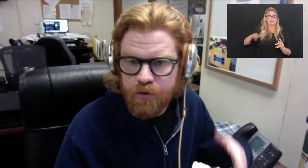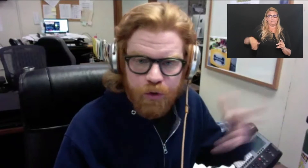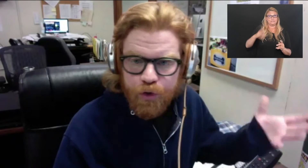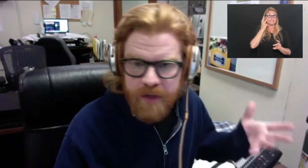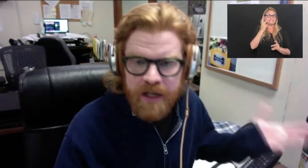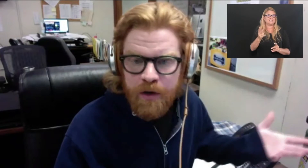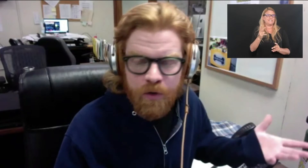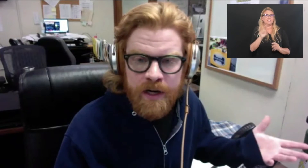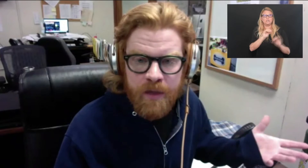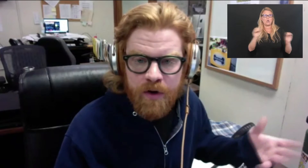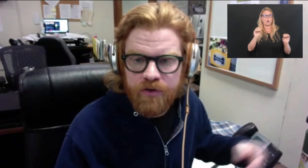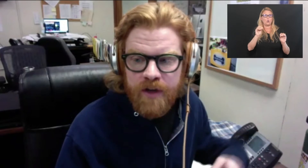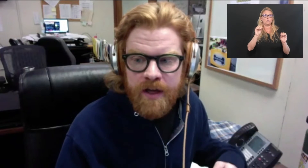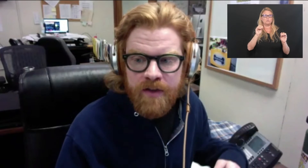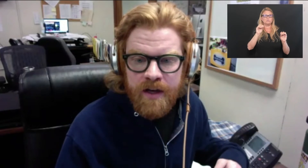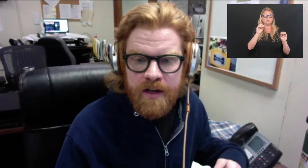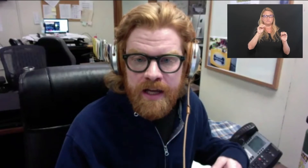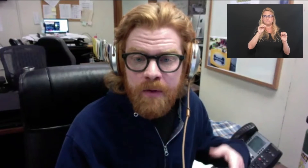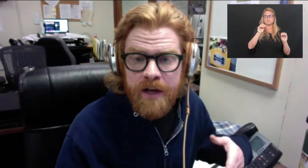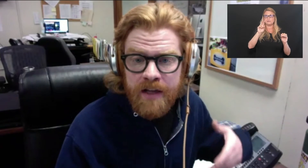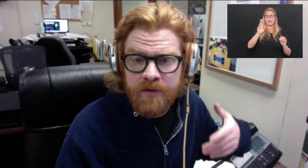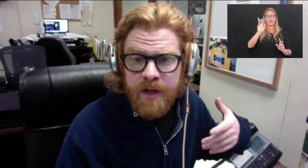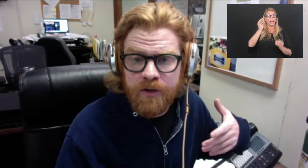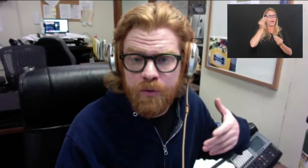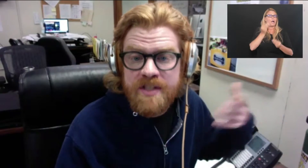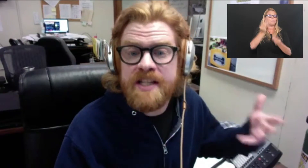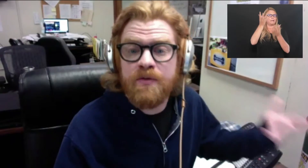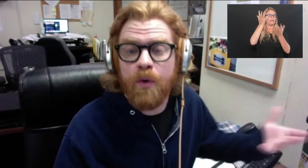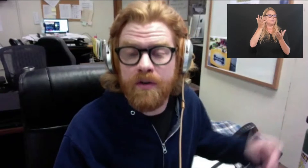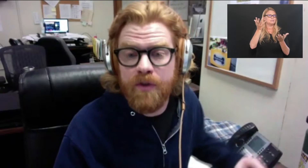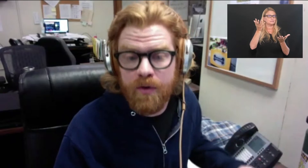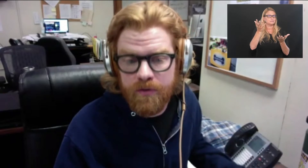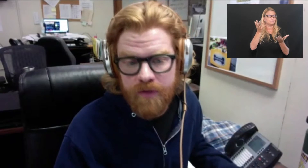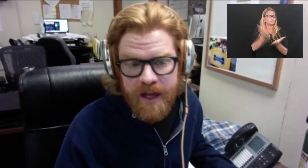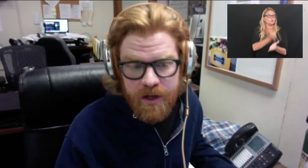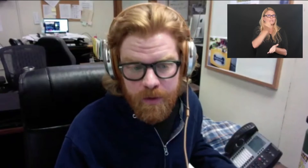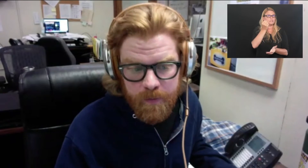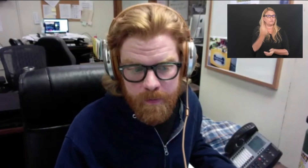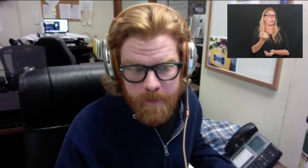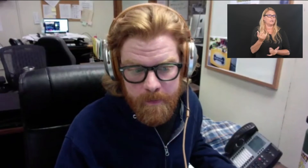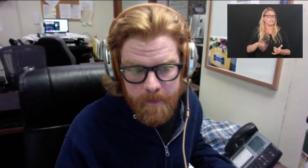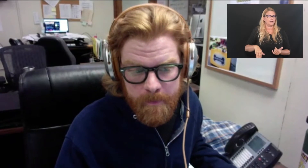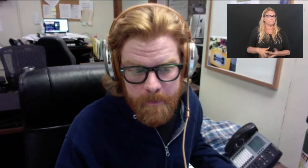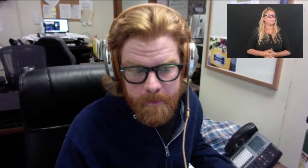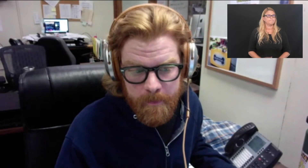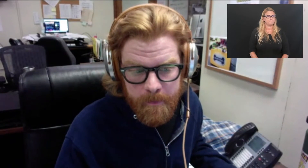reports on social media or anywhere saying that anyone has yet to receive one of those. Thank you.